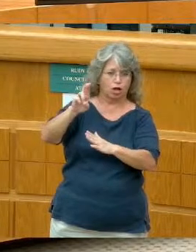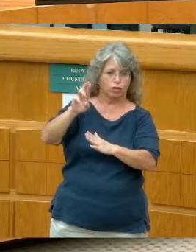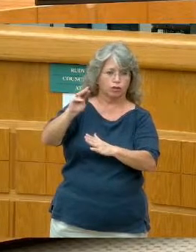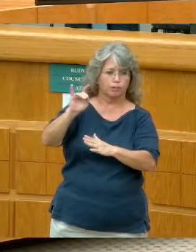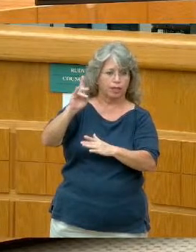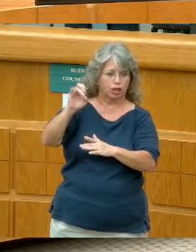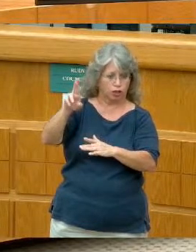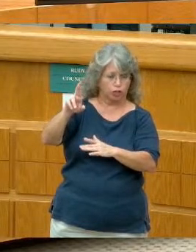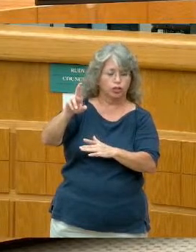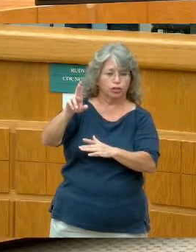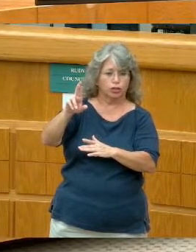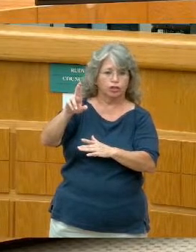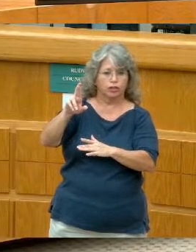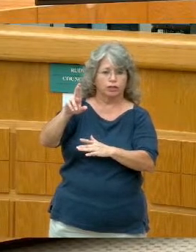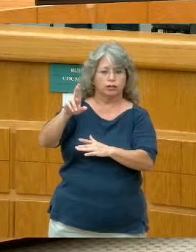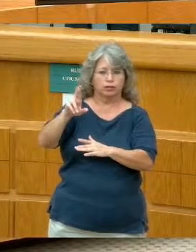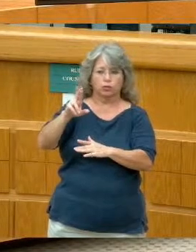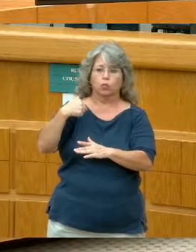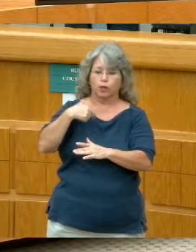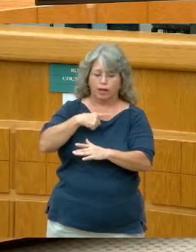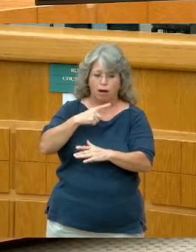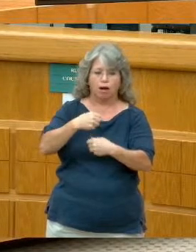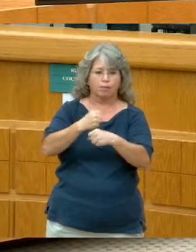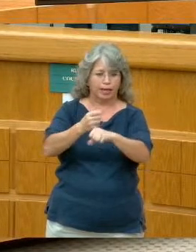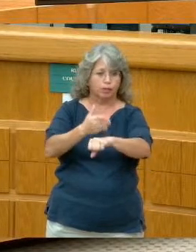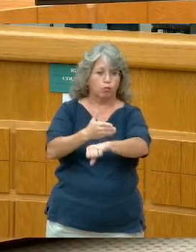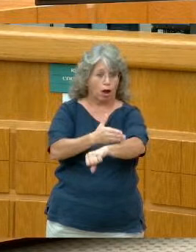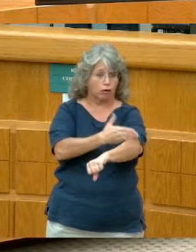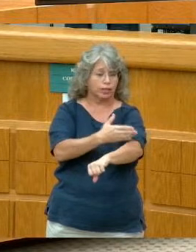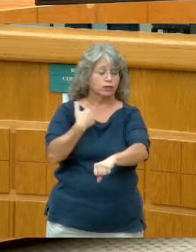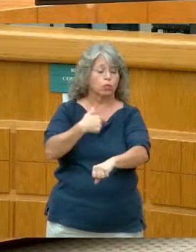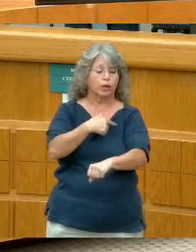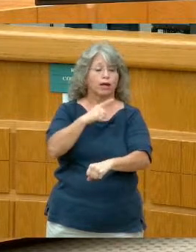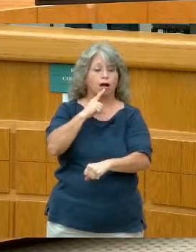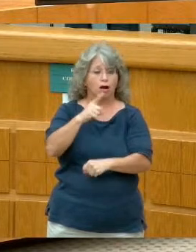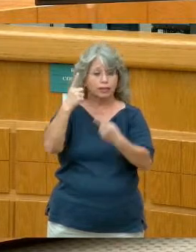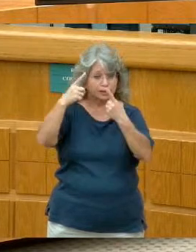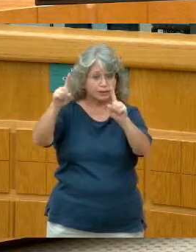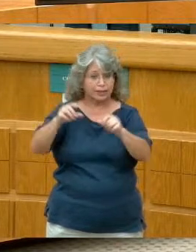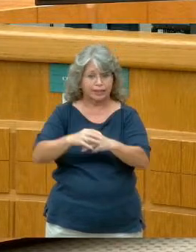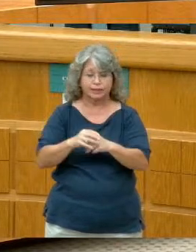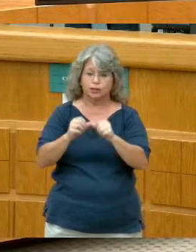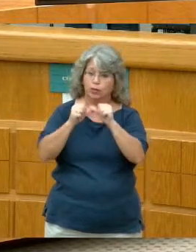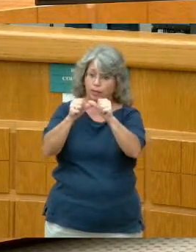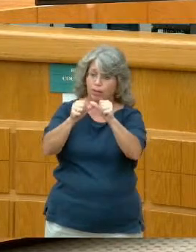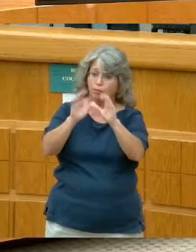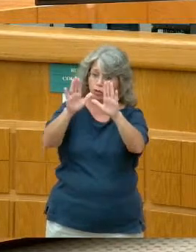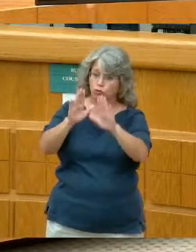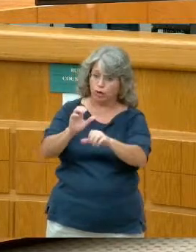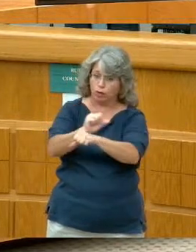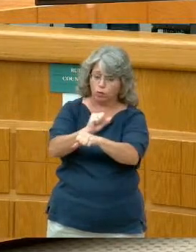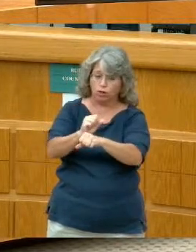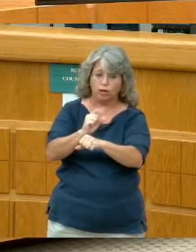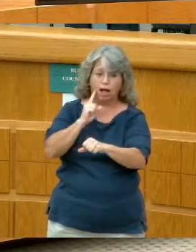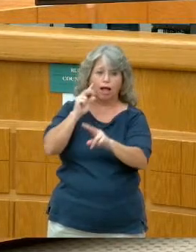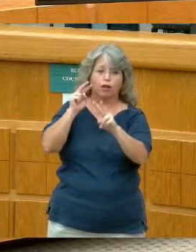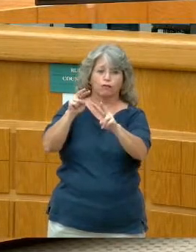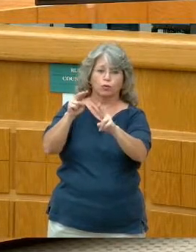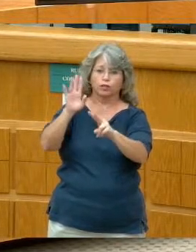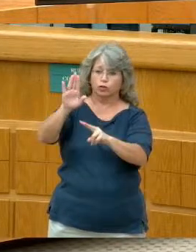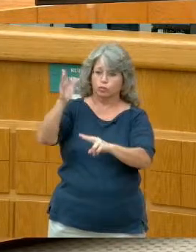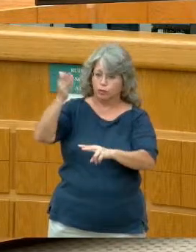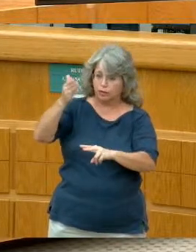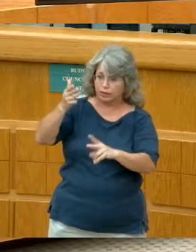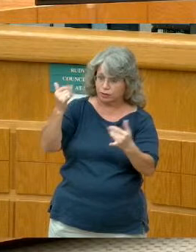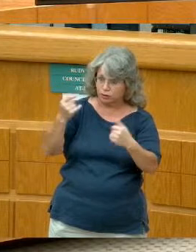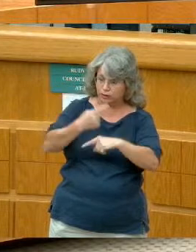Miller. There's no doubt together we are making progress and we are succeeding. So keep up the great work. I look forward